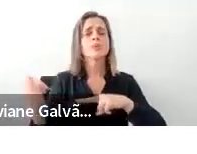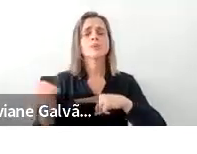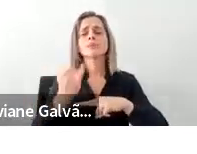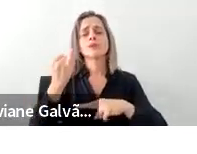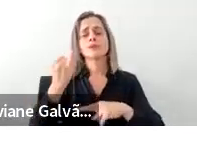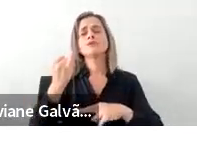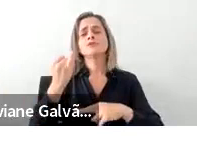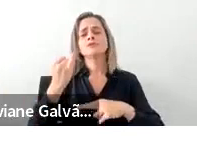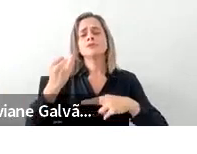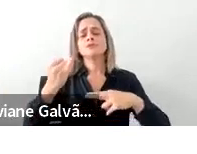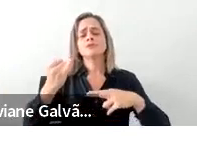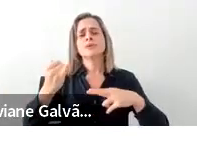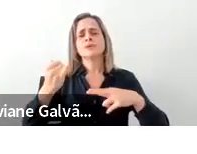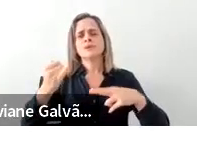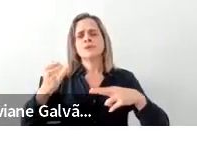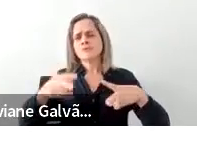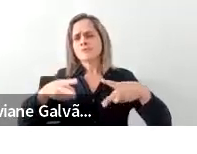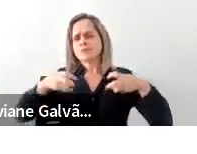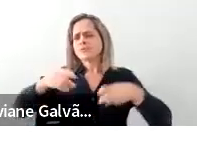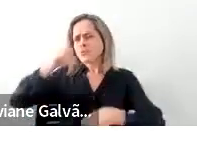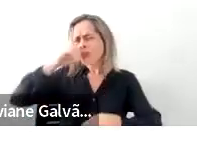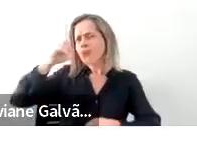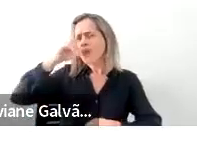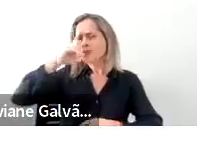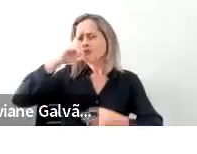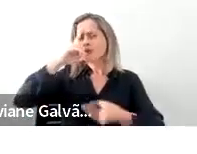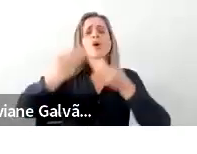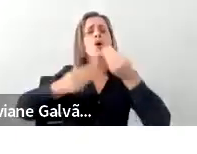day. And where is the way out?